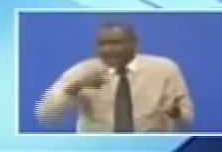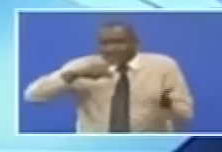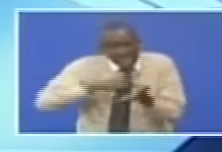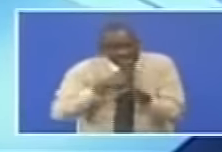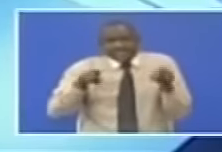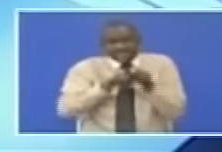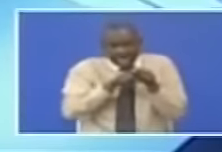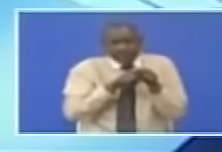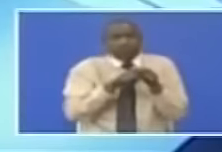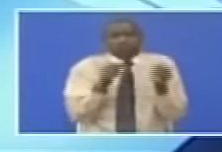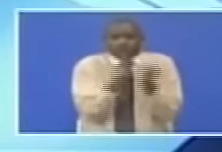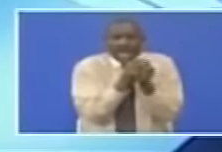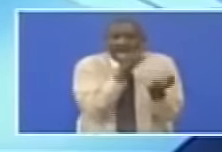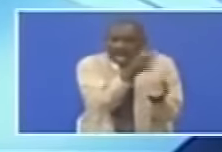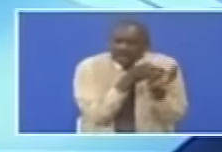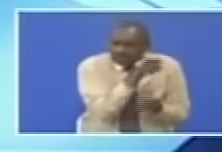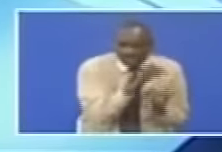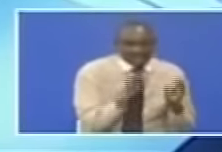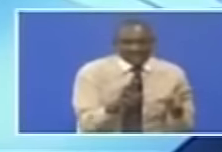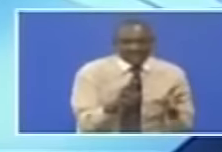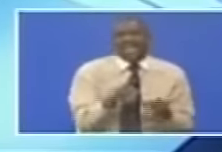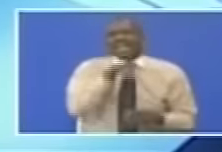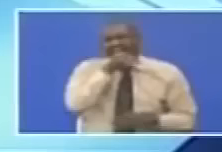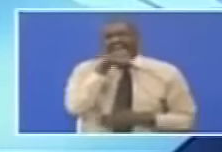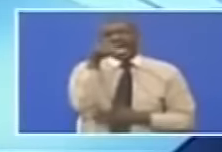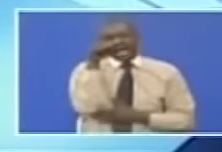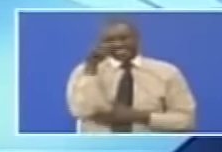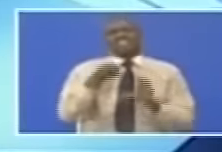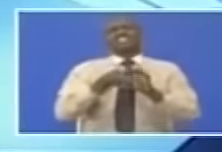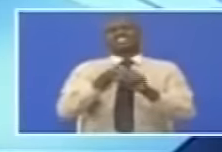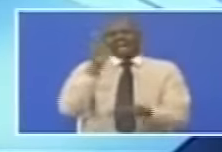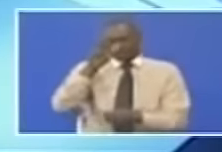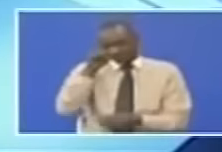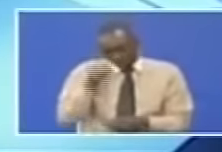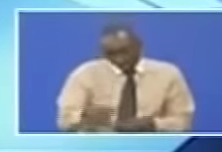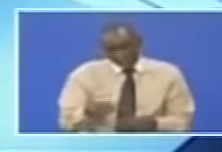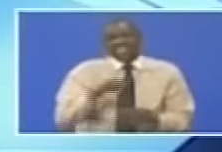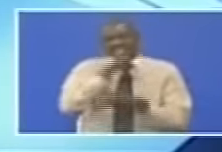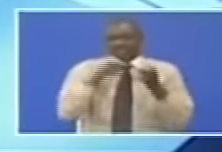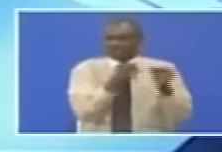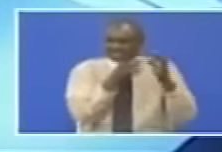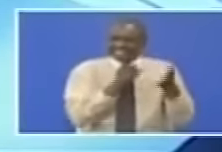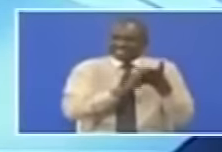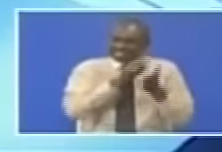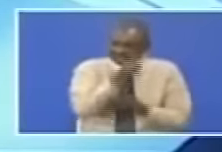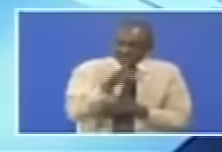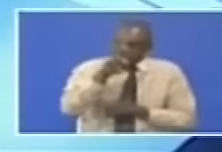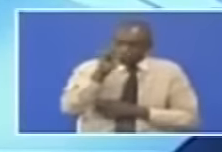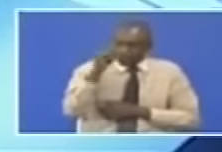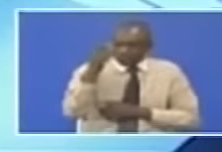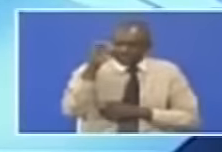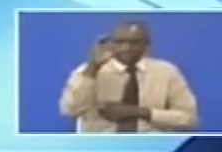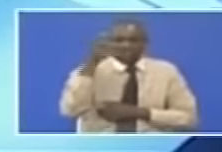the consolidated fund. At the same time, Raila has demanded for the resignation and prosecution of National Treasury Secretary Henry